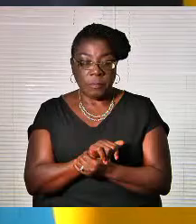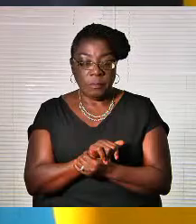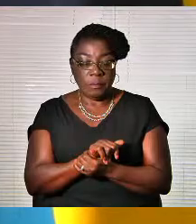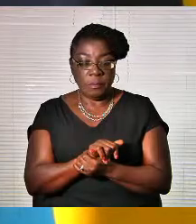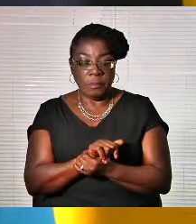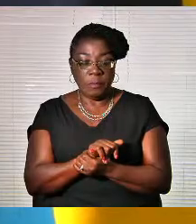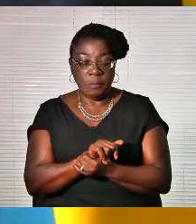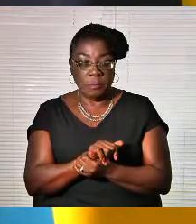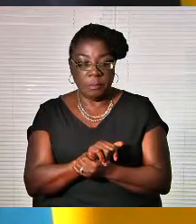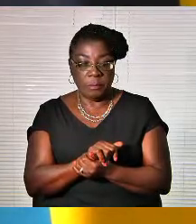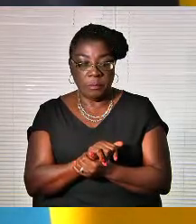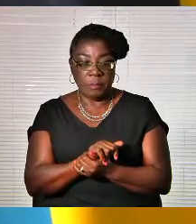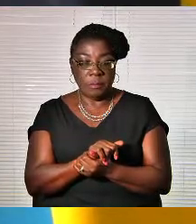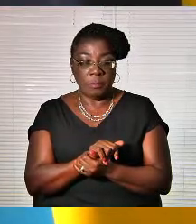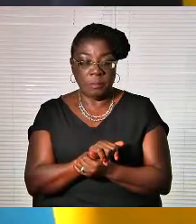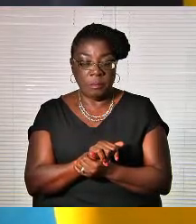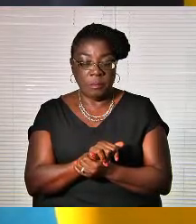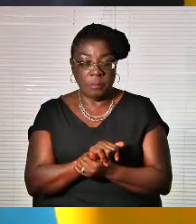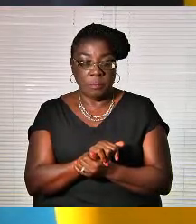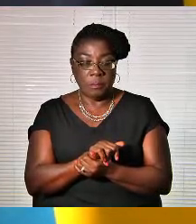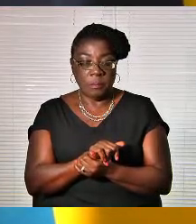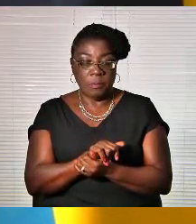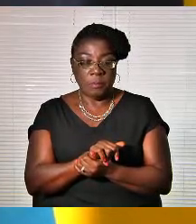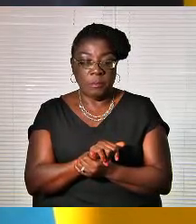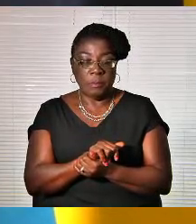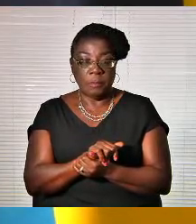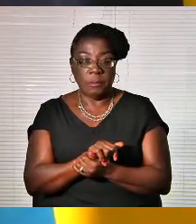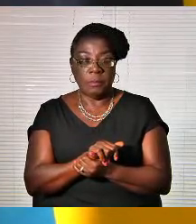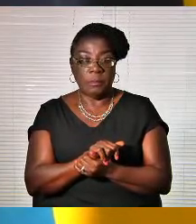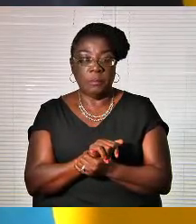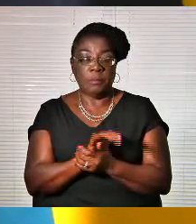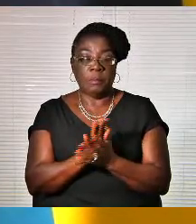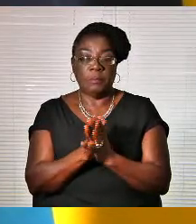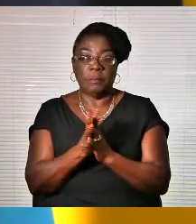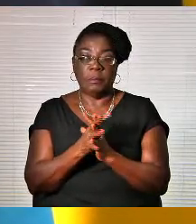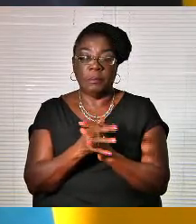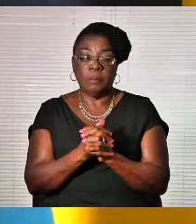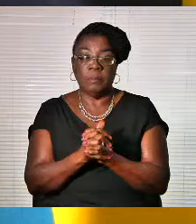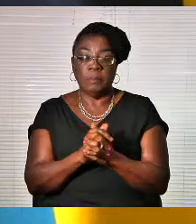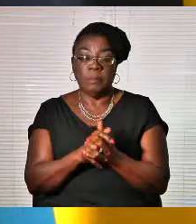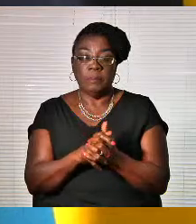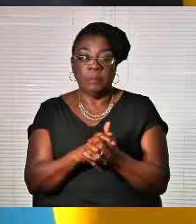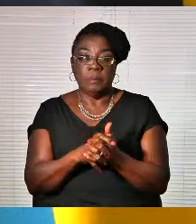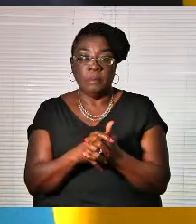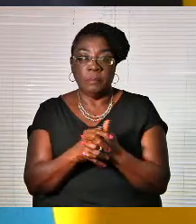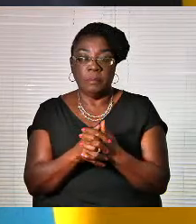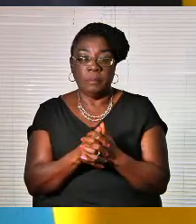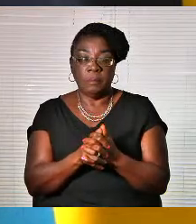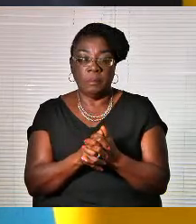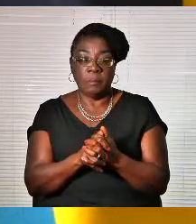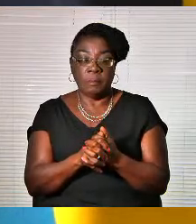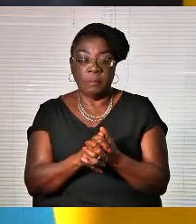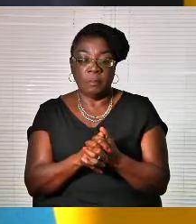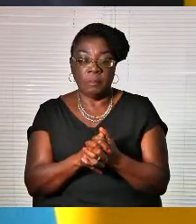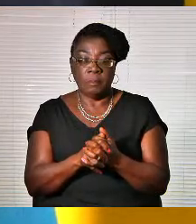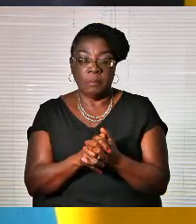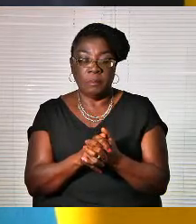So I guess I would seek to elaborate a bit more on